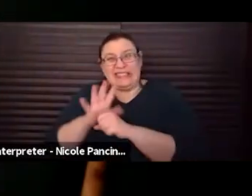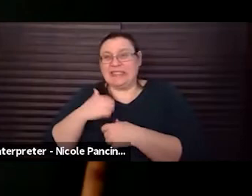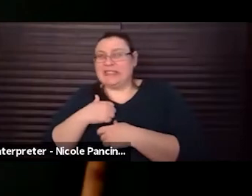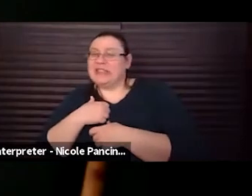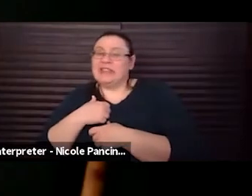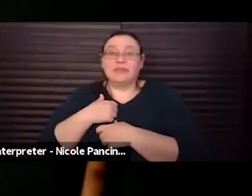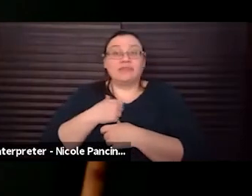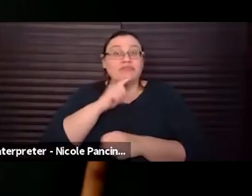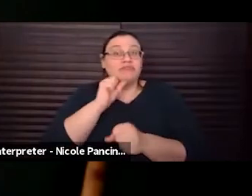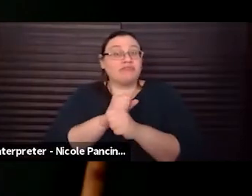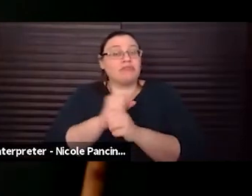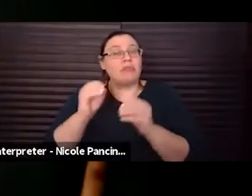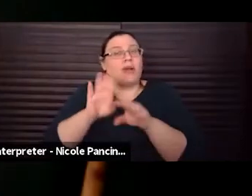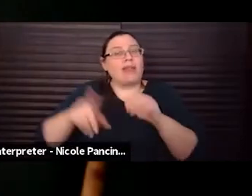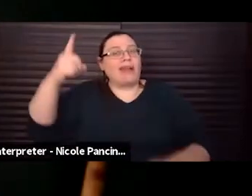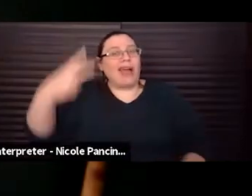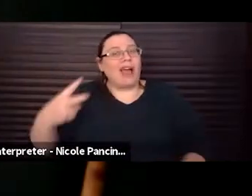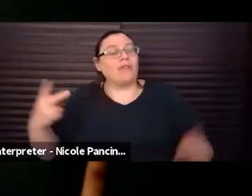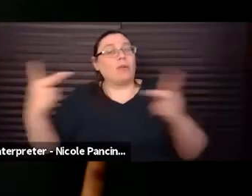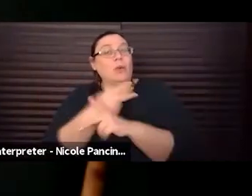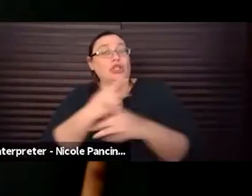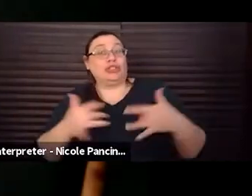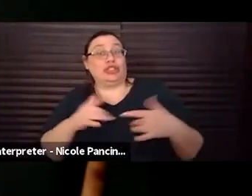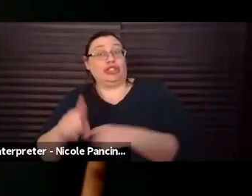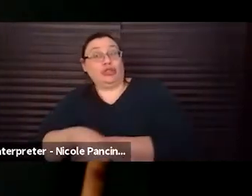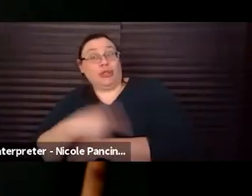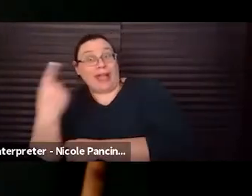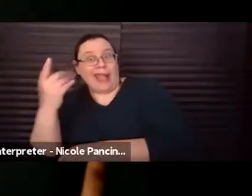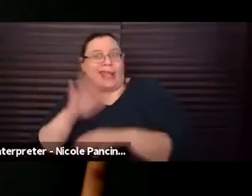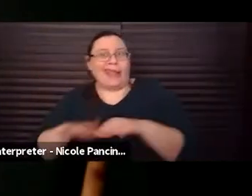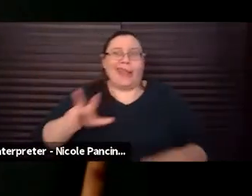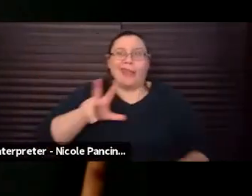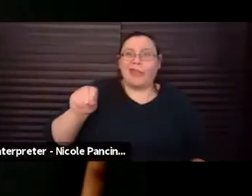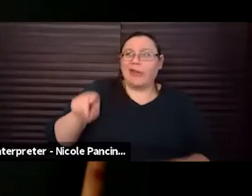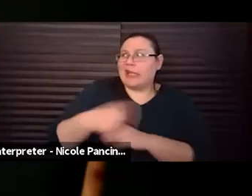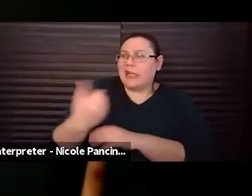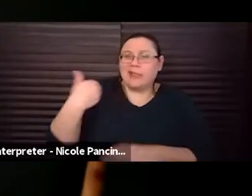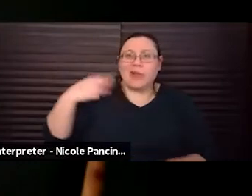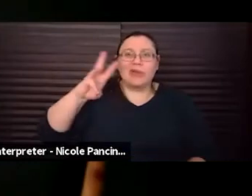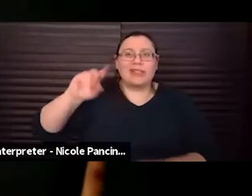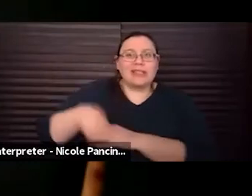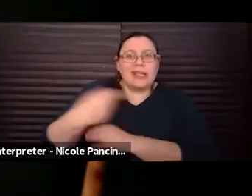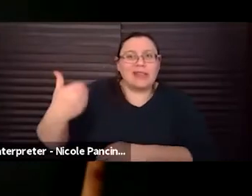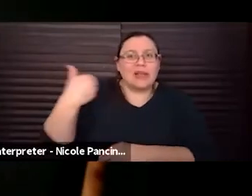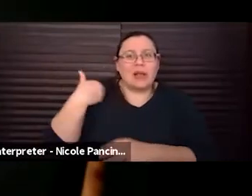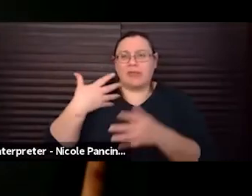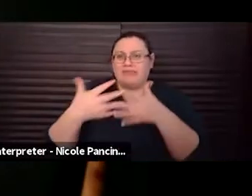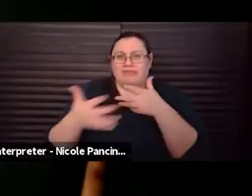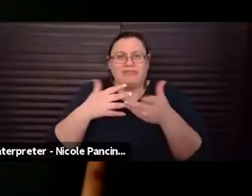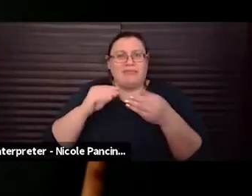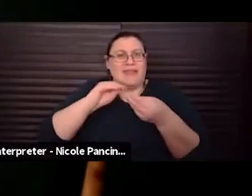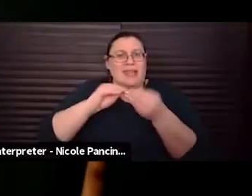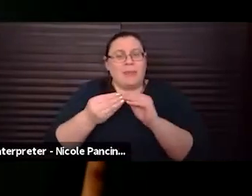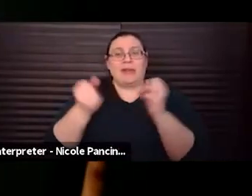fact, more than half are more concerned today than they were 30 to 60 days ago, even though